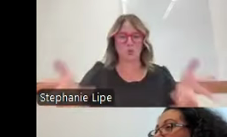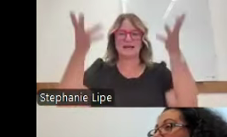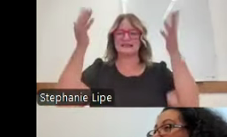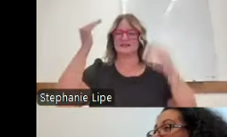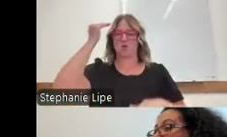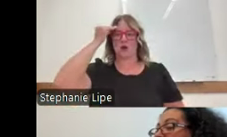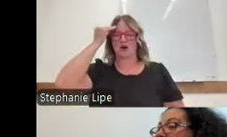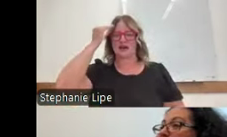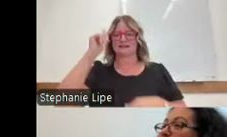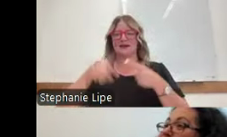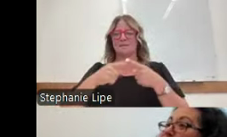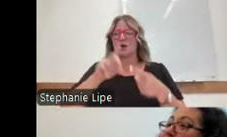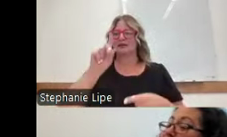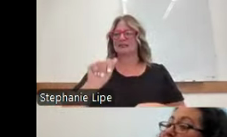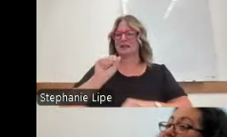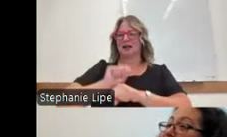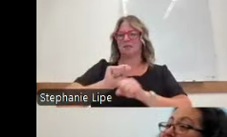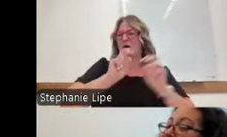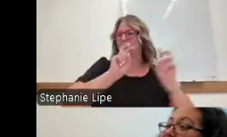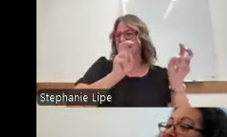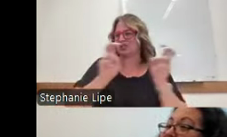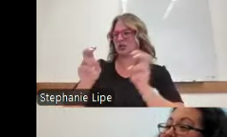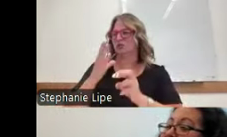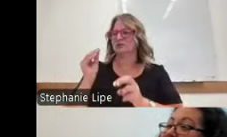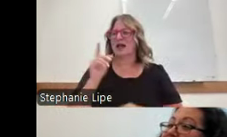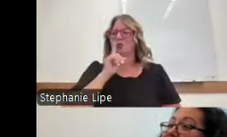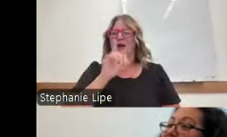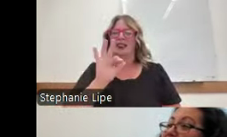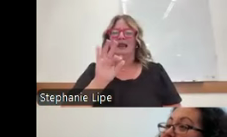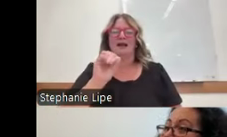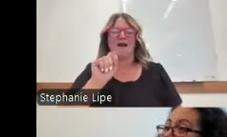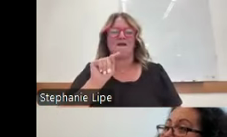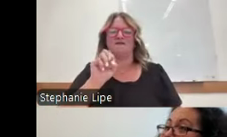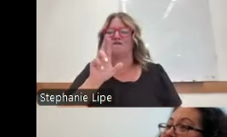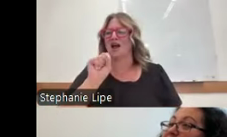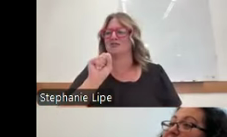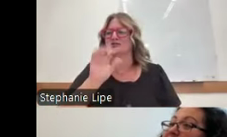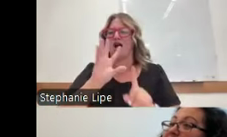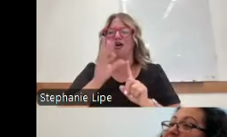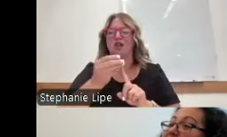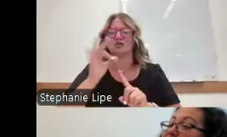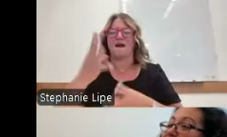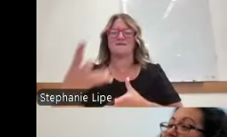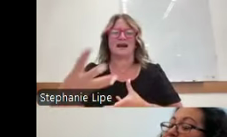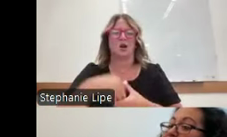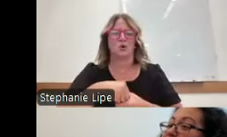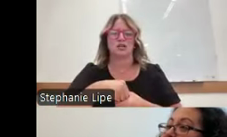employee to your business and want to raise awareness about disabilities in all issues and foster this